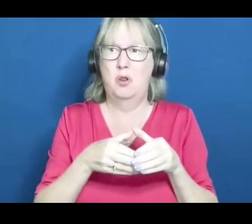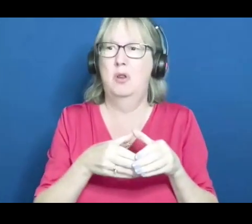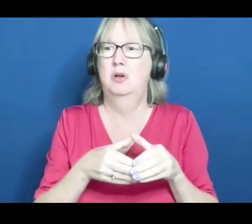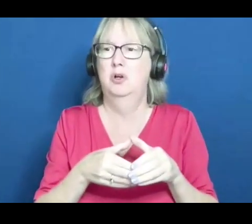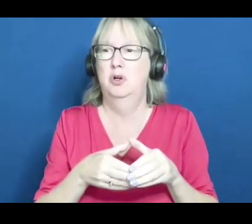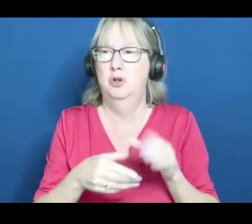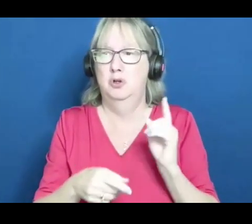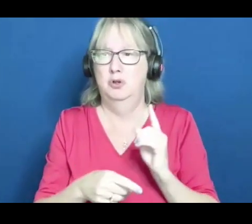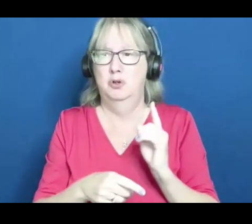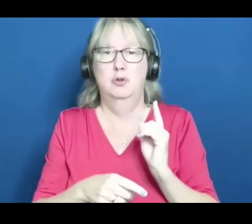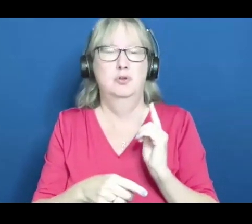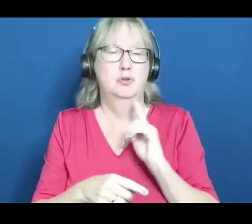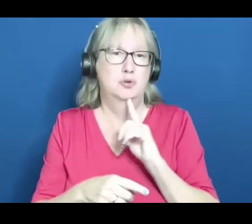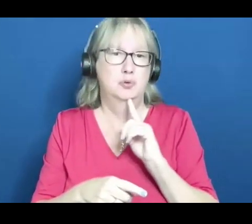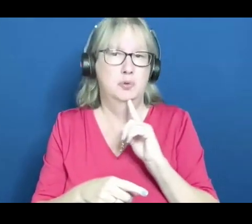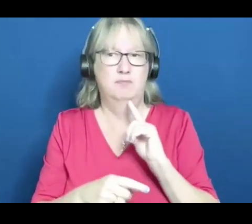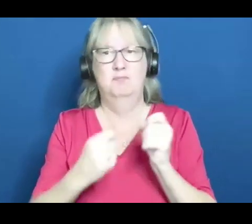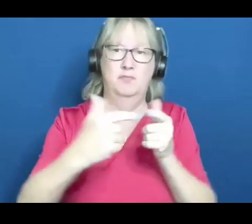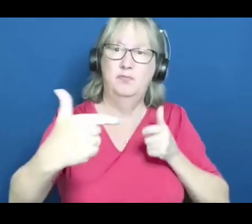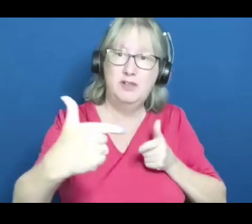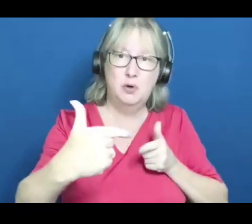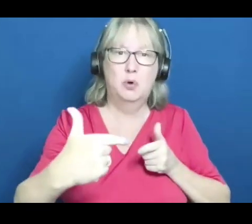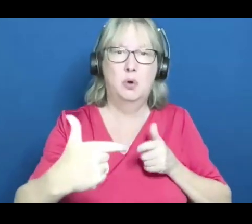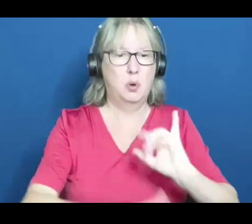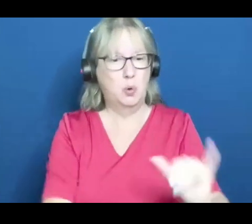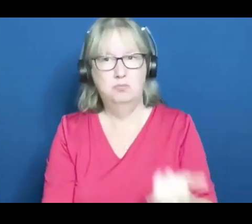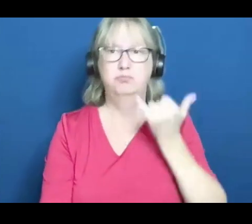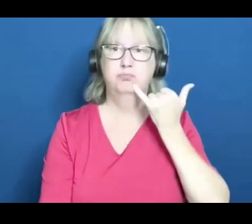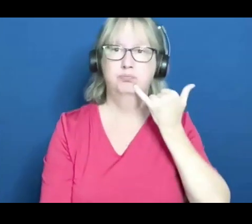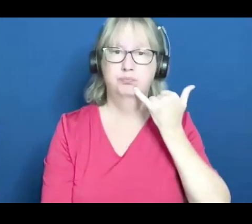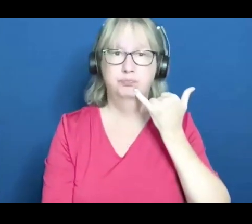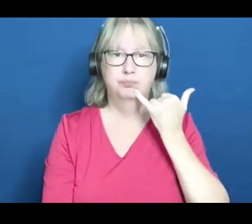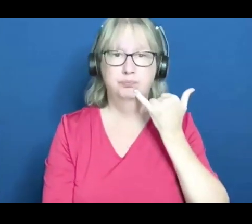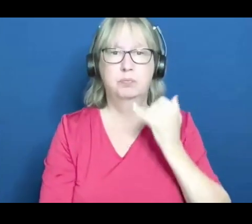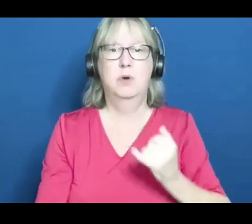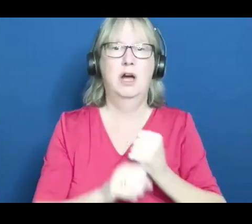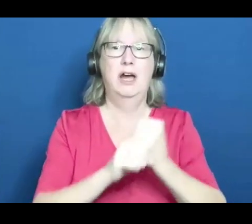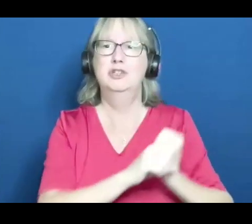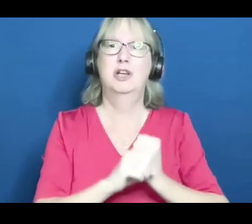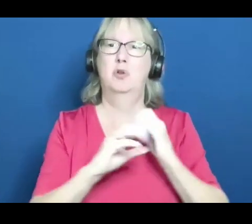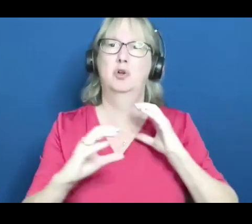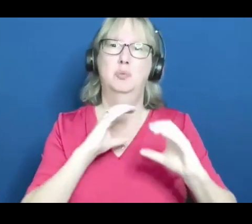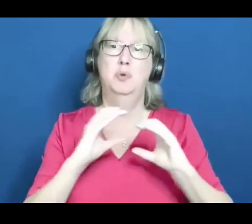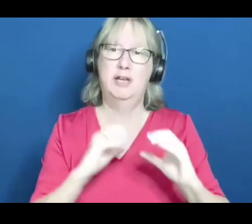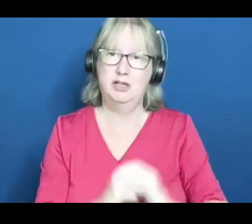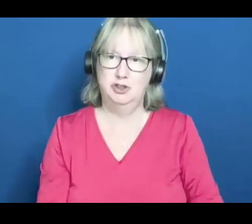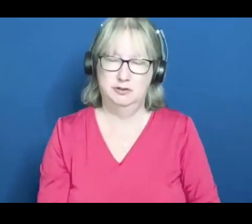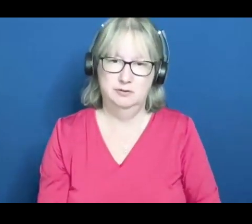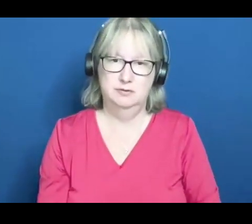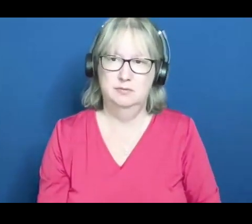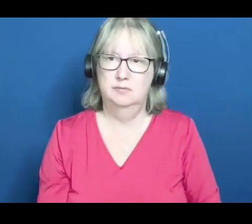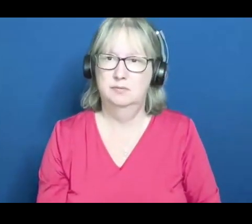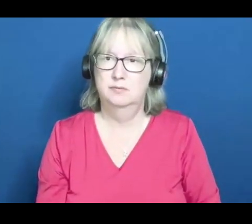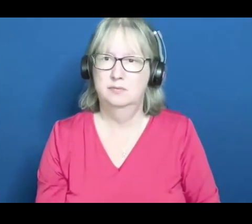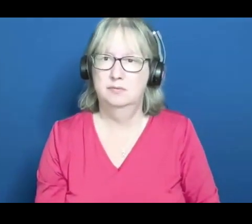video calling, desk phone telephony, audio devices, and just general communication. One of the things